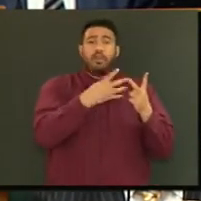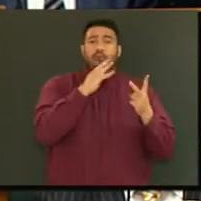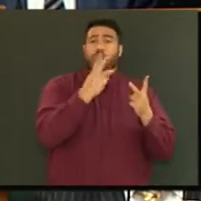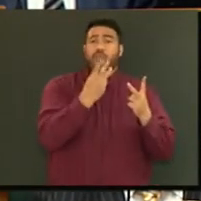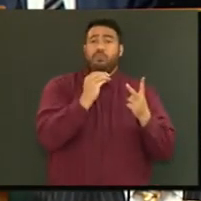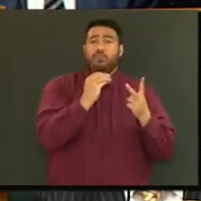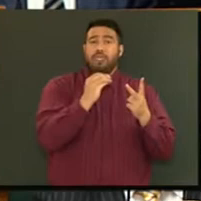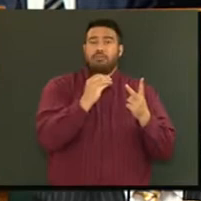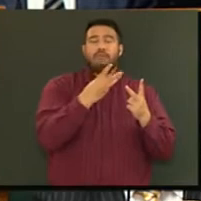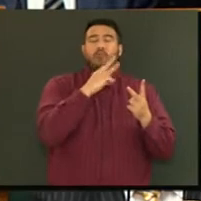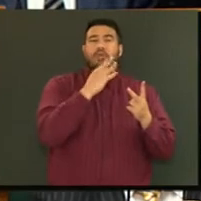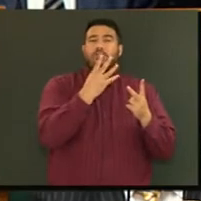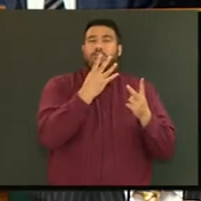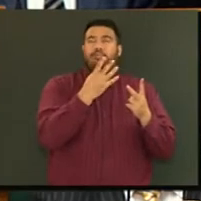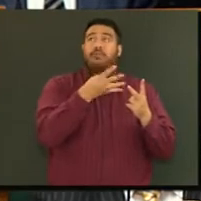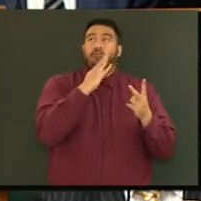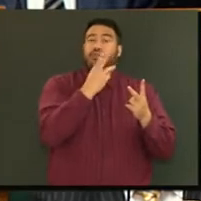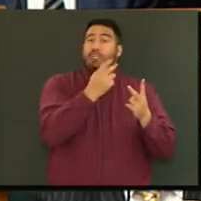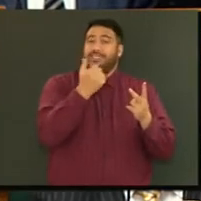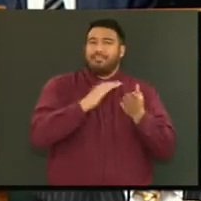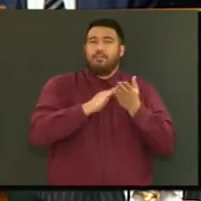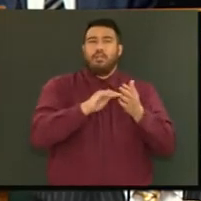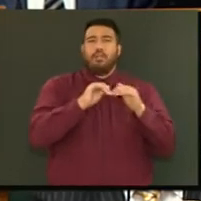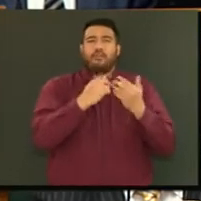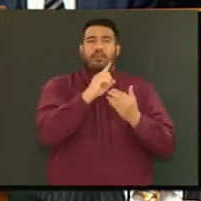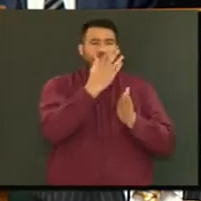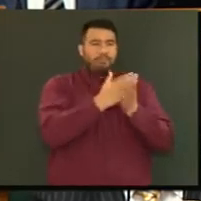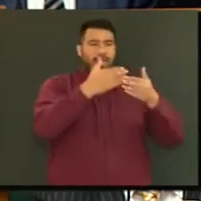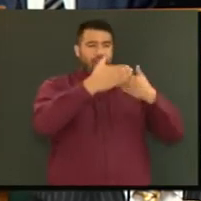$436 million for the first stage in Auckland's City Rail Link,